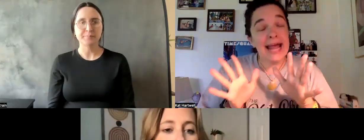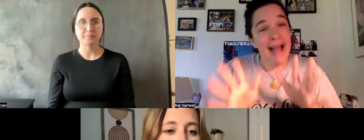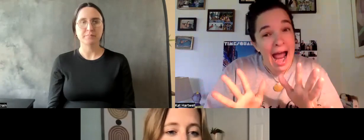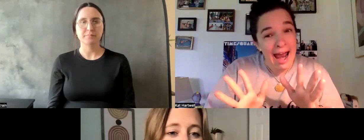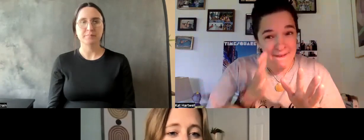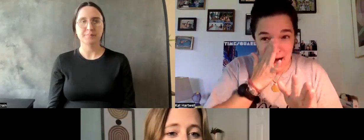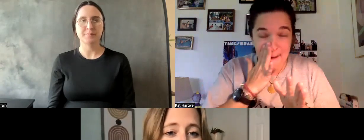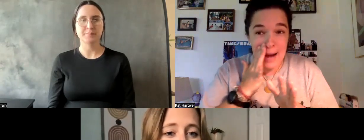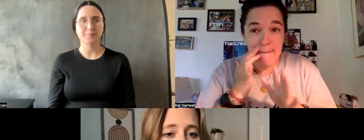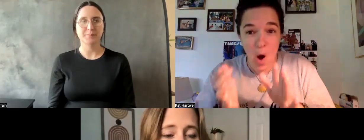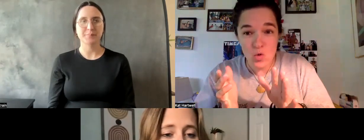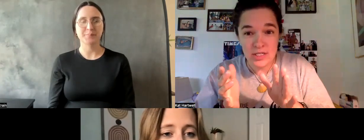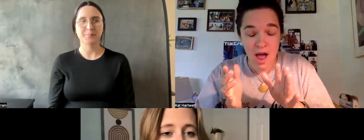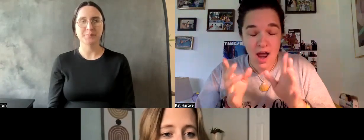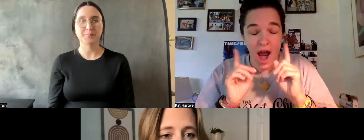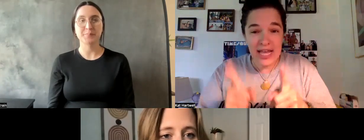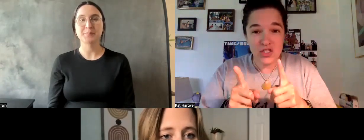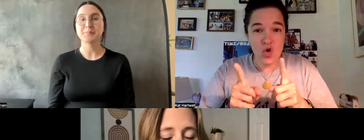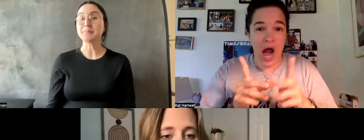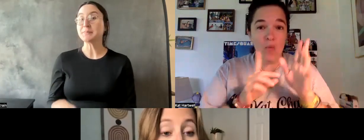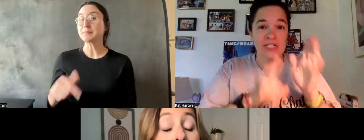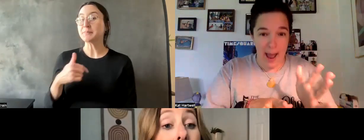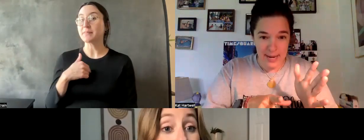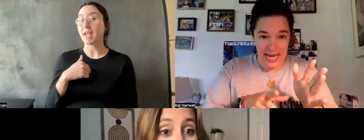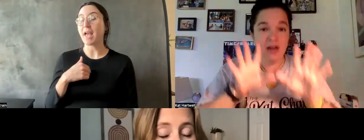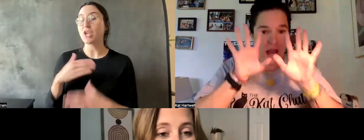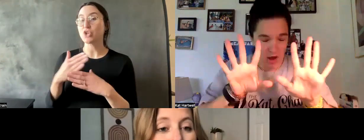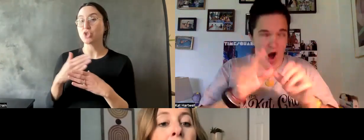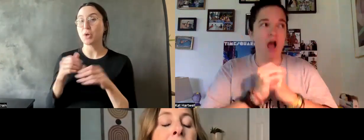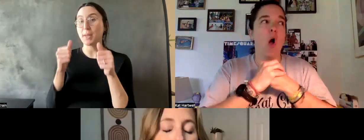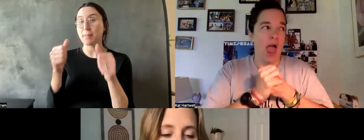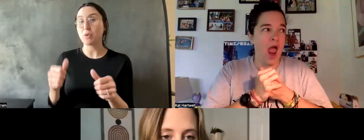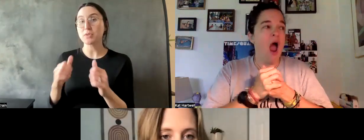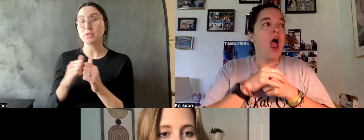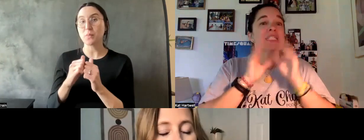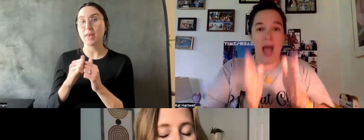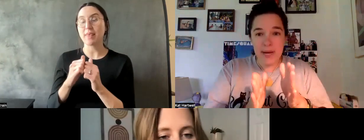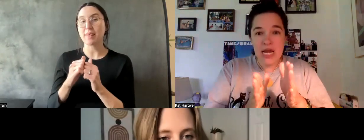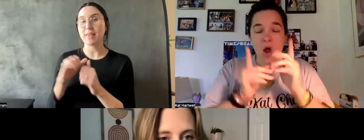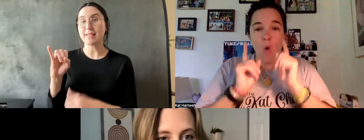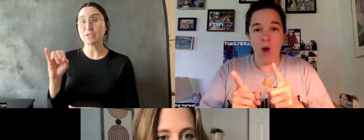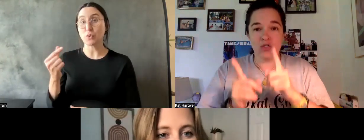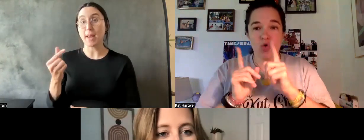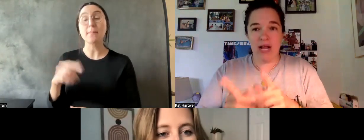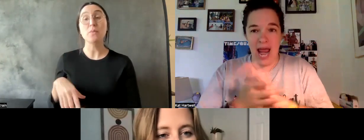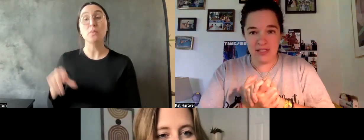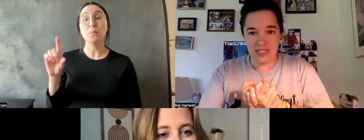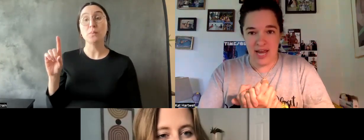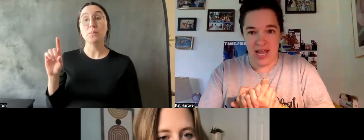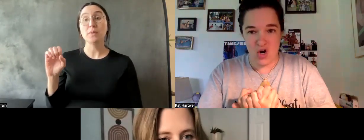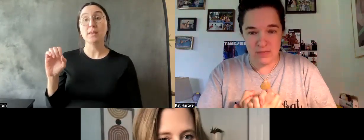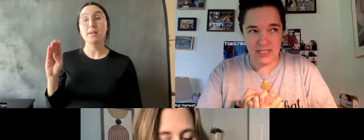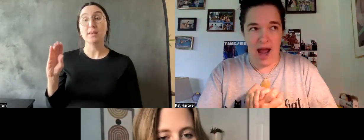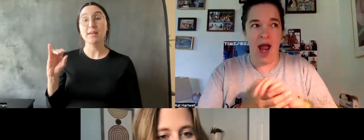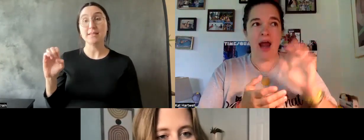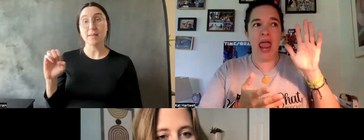I did a live on my post on Instagram with Debbie and all, okay? Debbie went to the Kansas